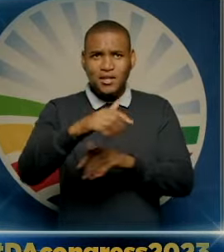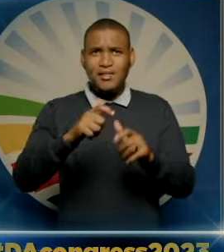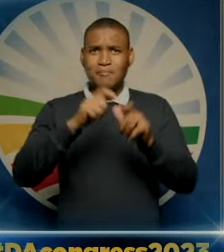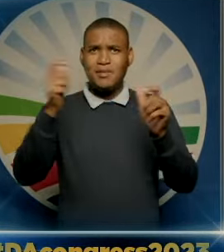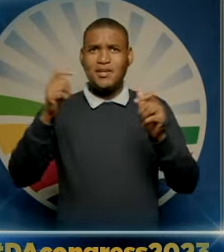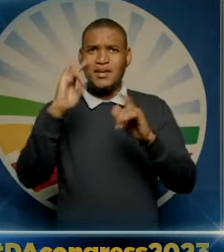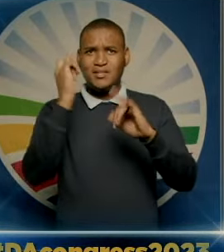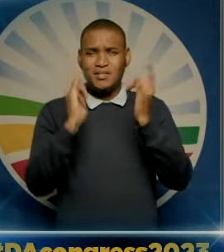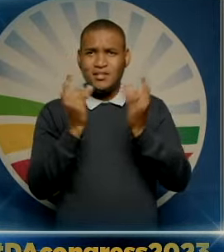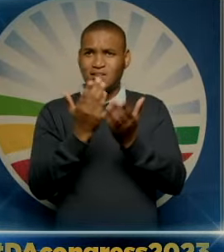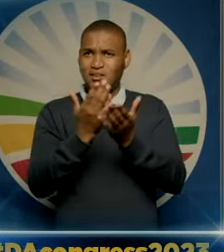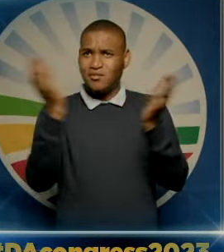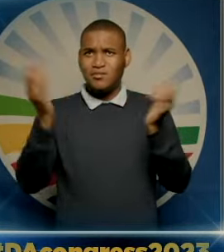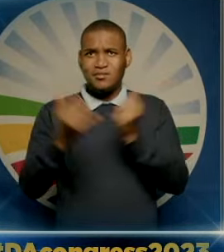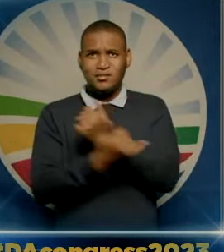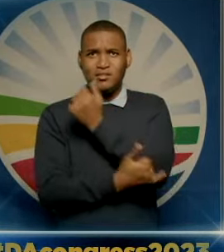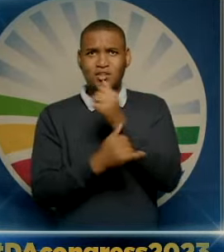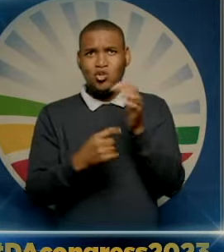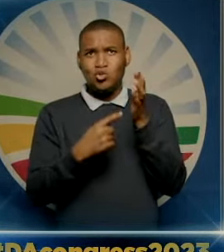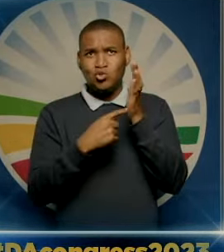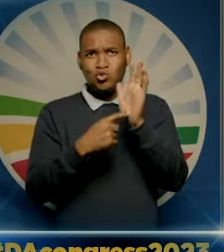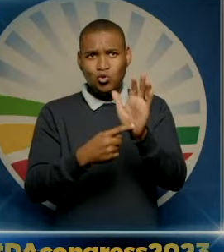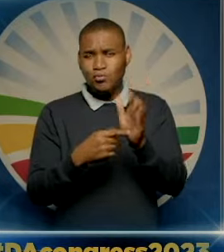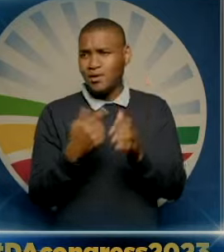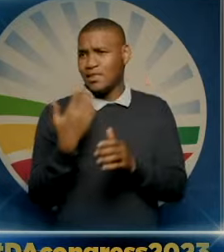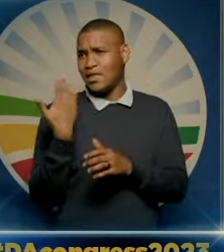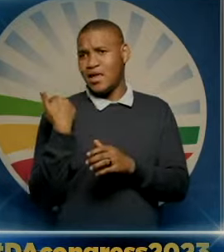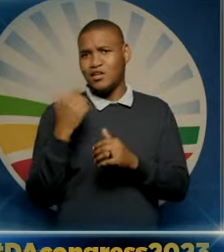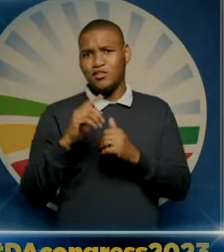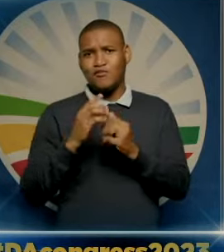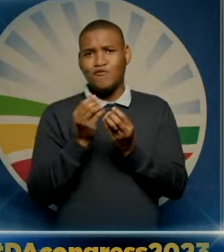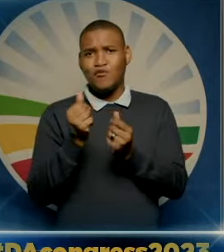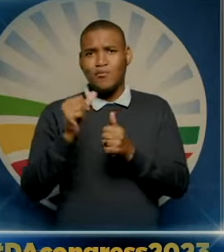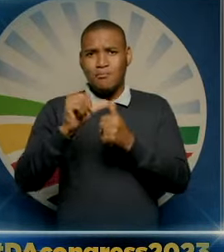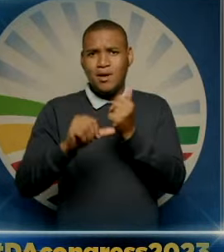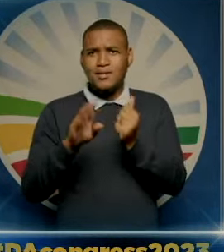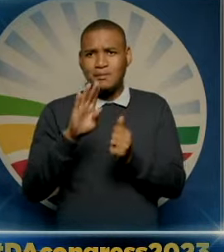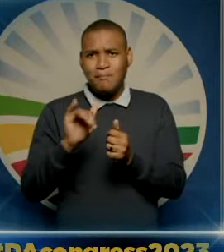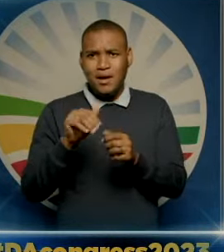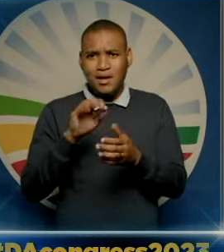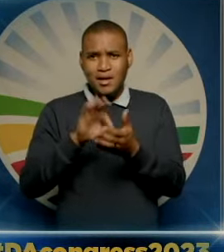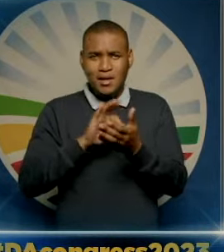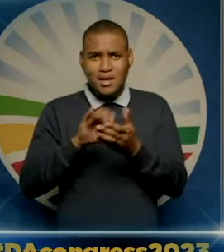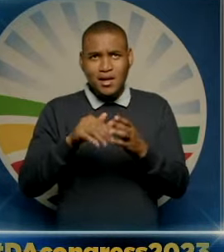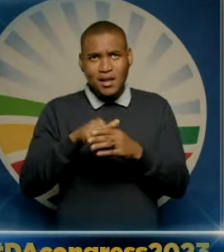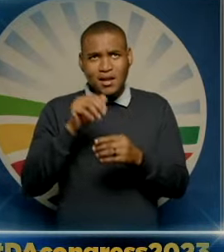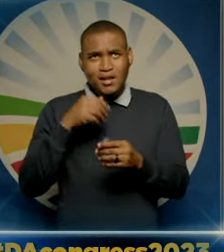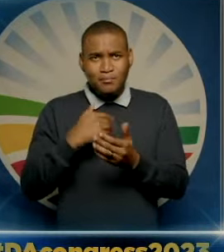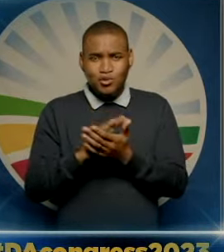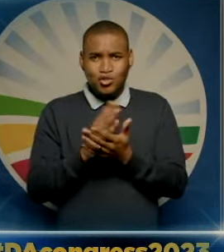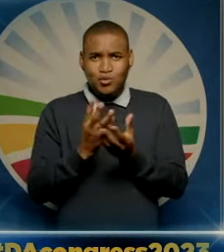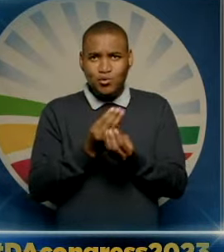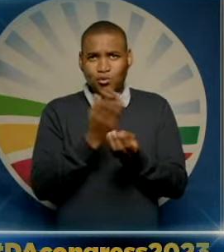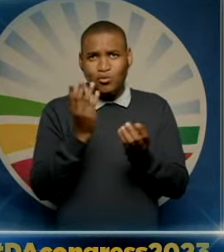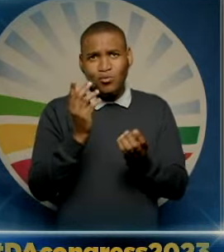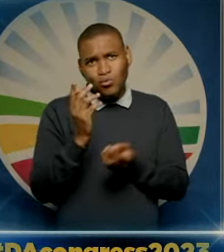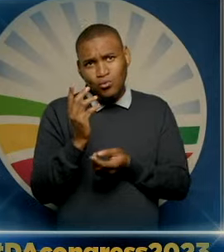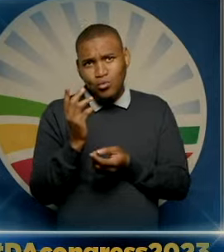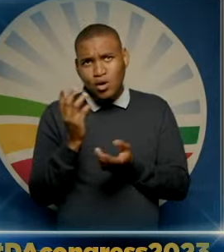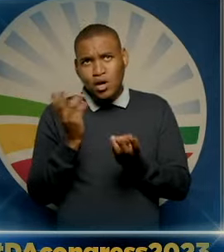country, shown by the last few months by-elections. Let me share with you what I mean as we